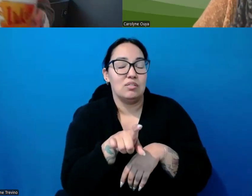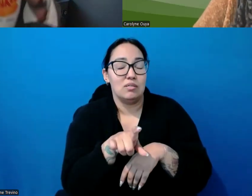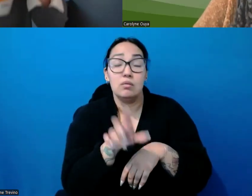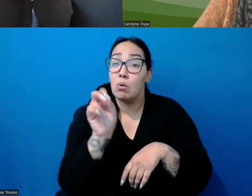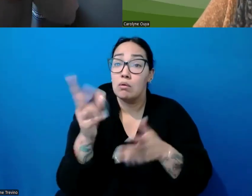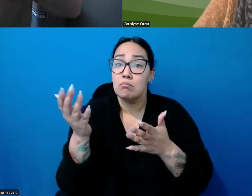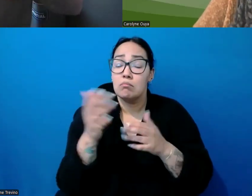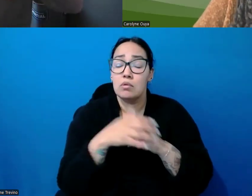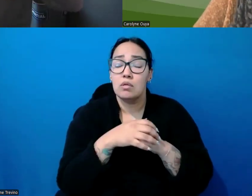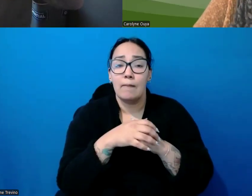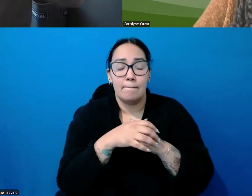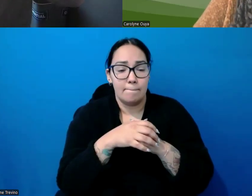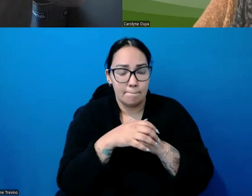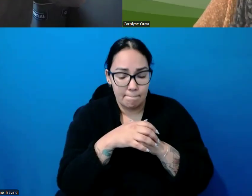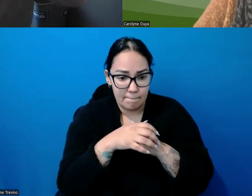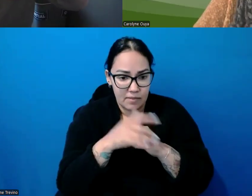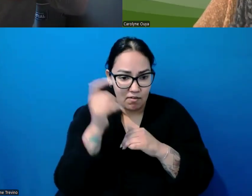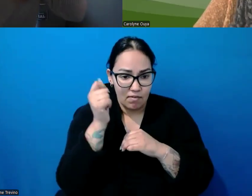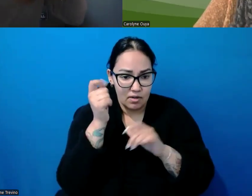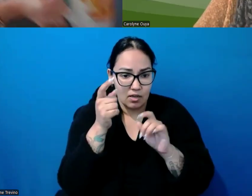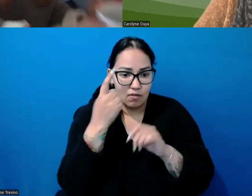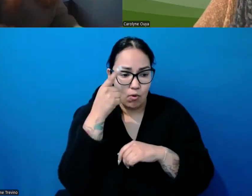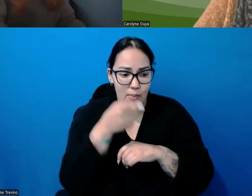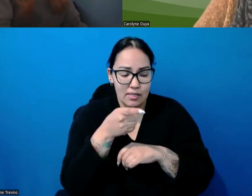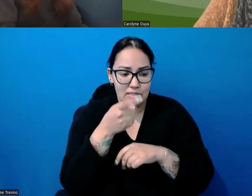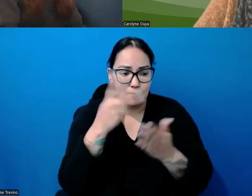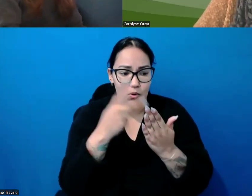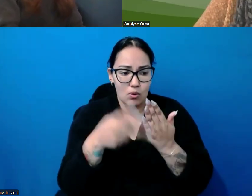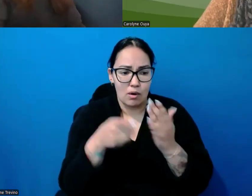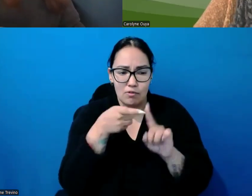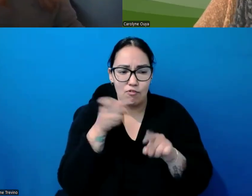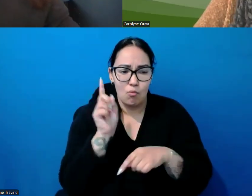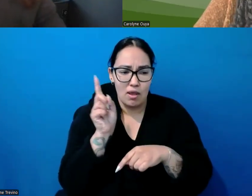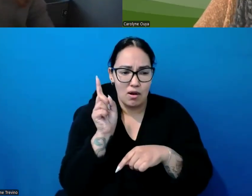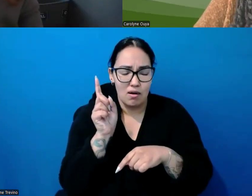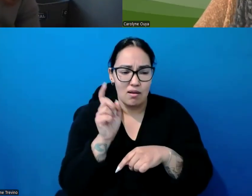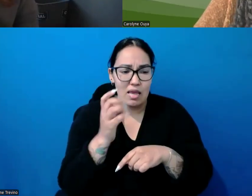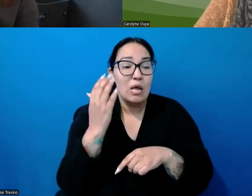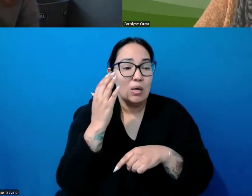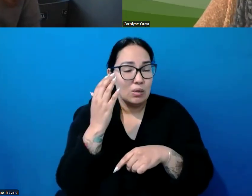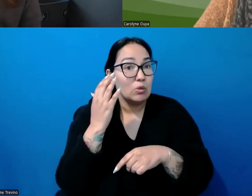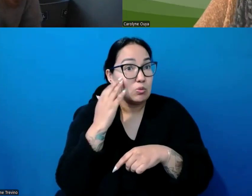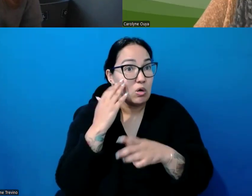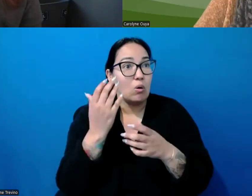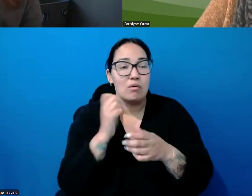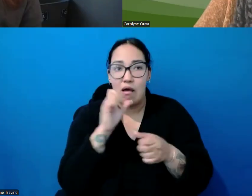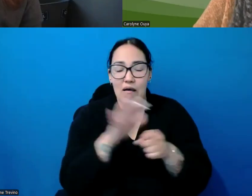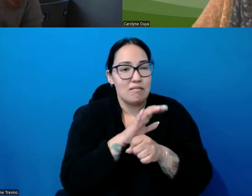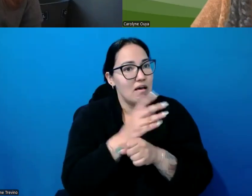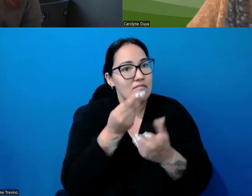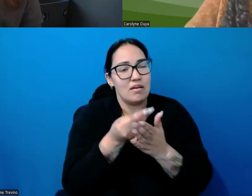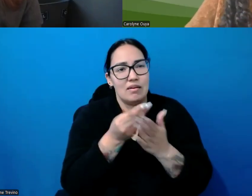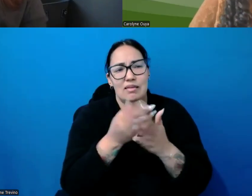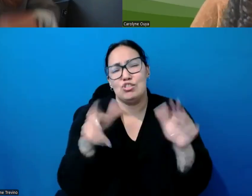Anna. Where does the funding for this program come from? And lack of funding, is a huge challenge, for